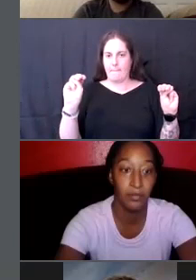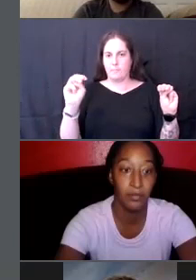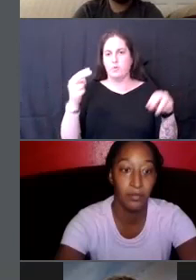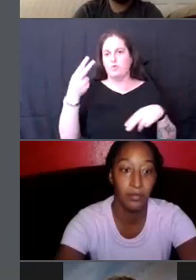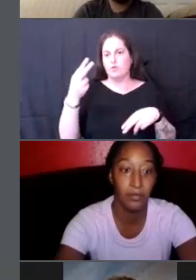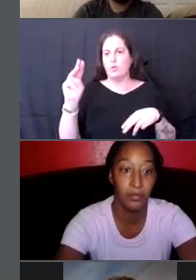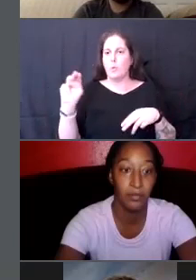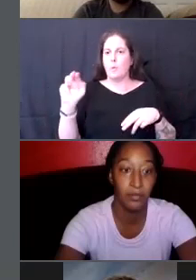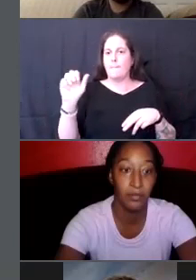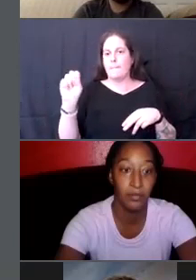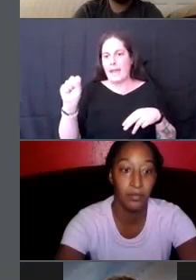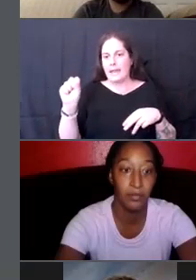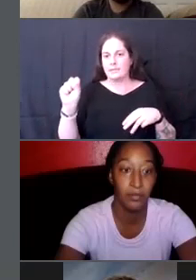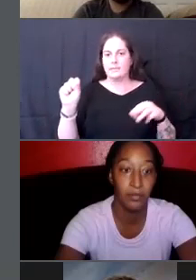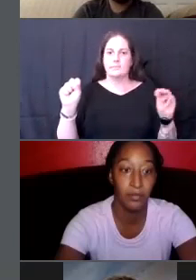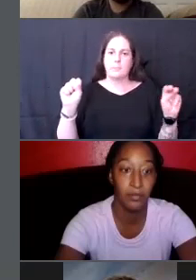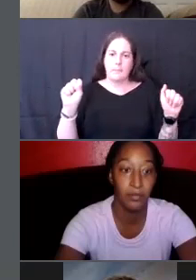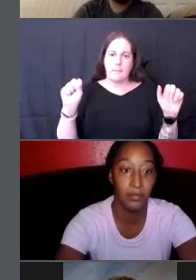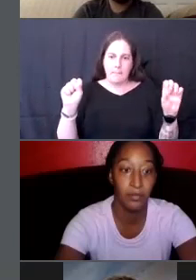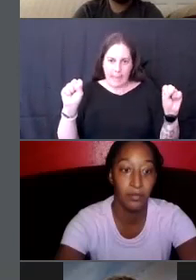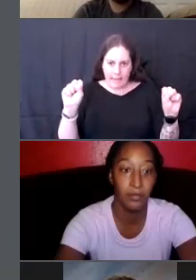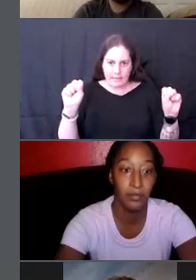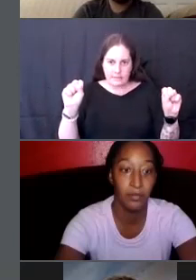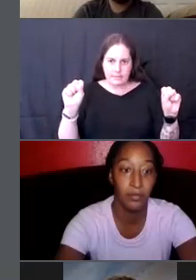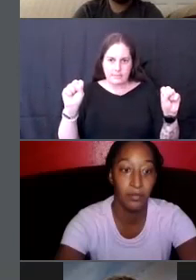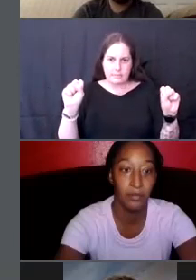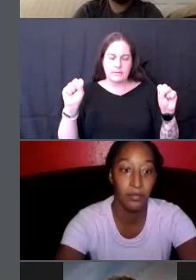masses, little m and big M.